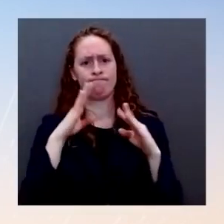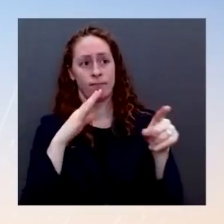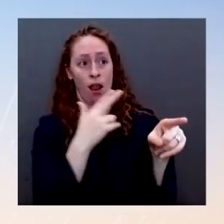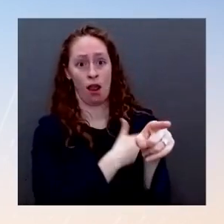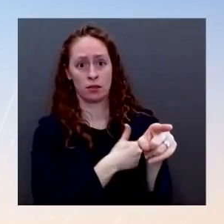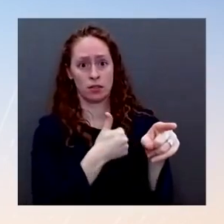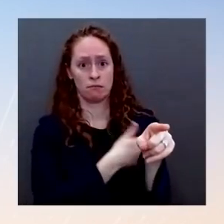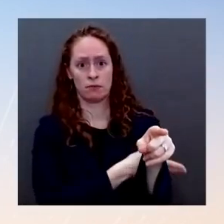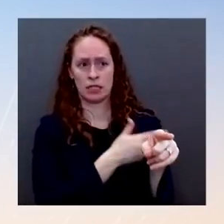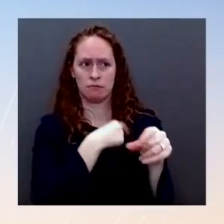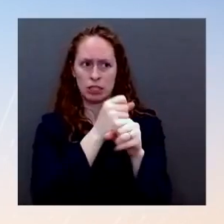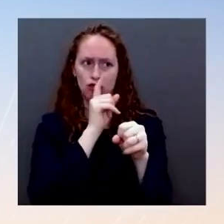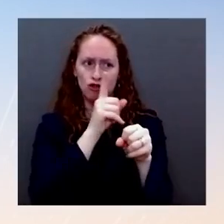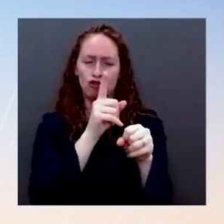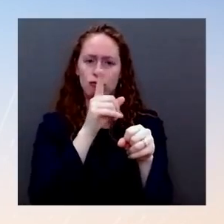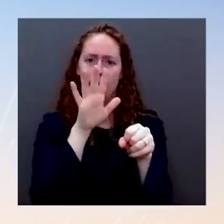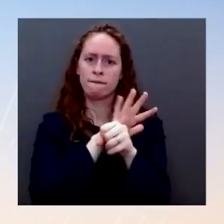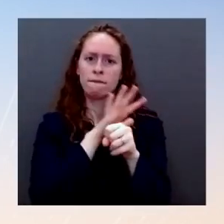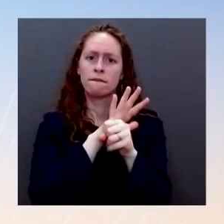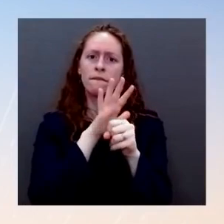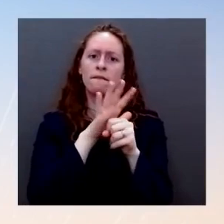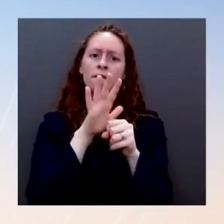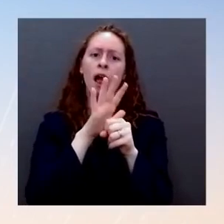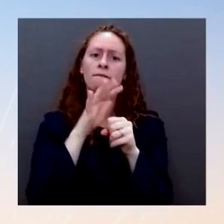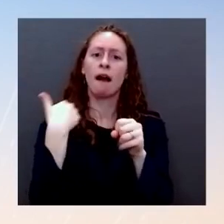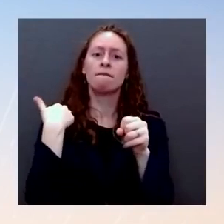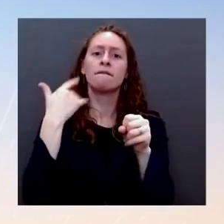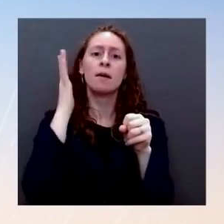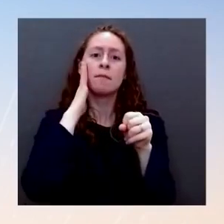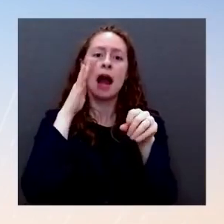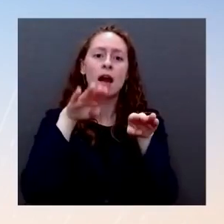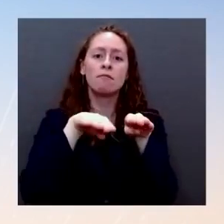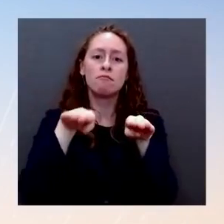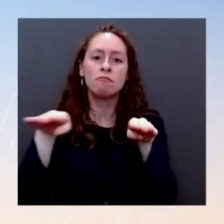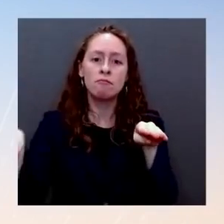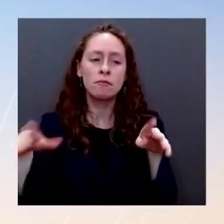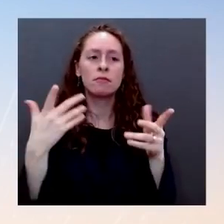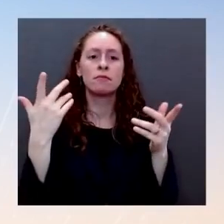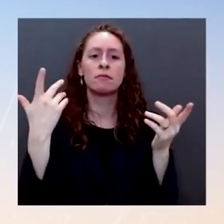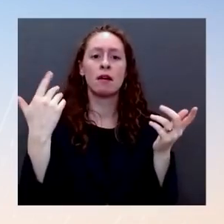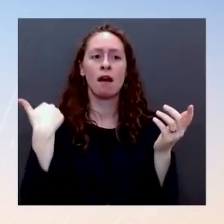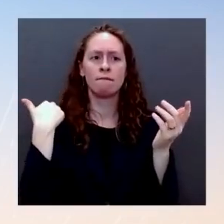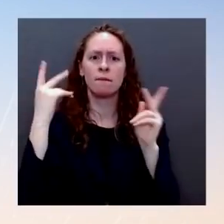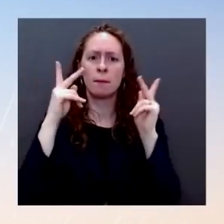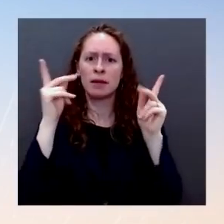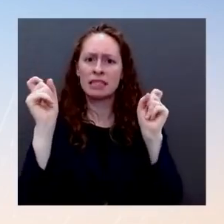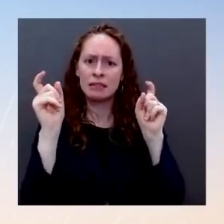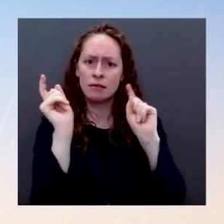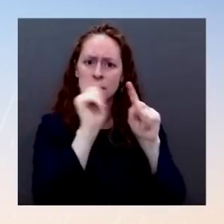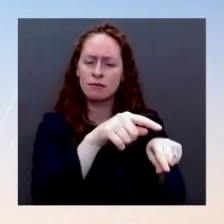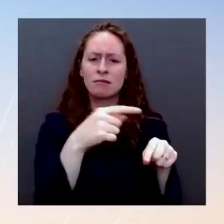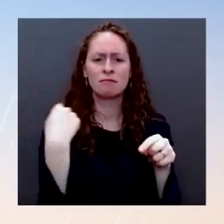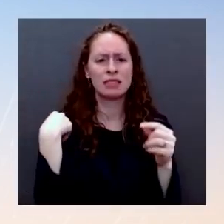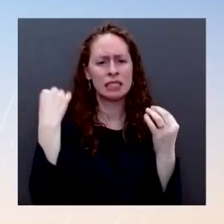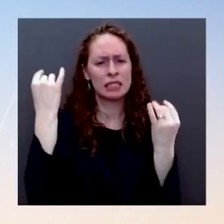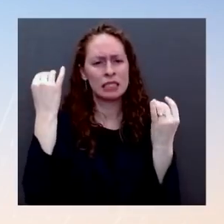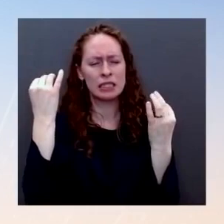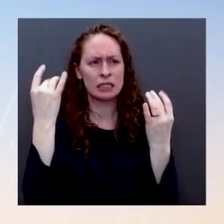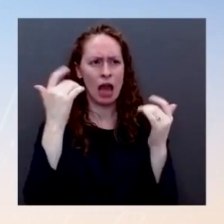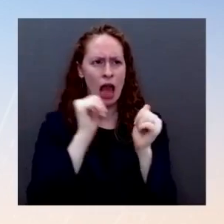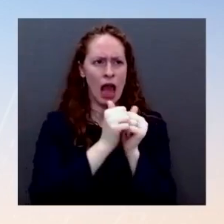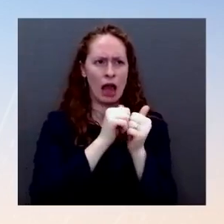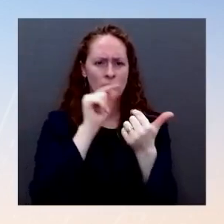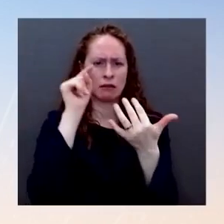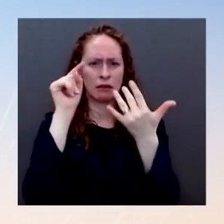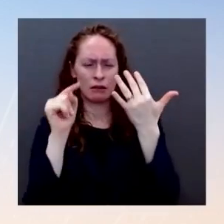to take people in. So we look at a range of metrics, but we certainly look at that as we see rising cases. It is fortunate